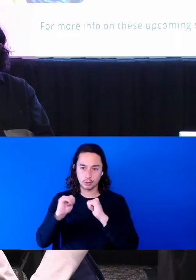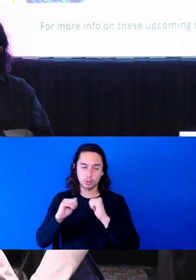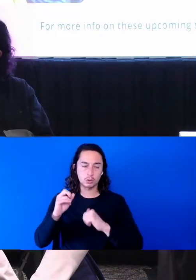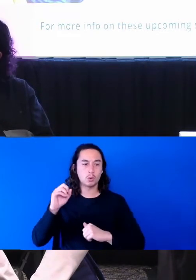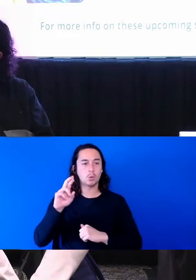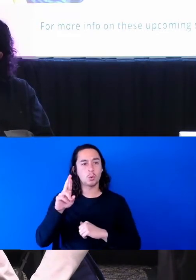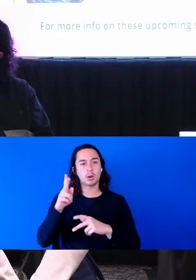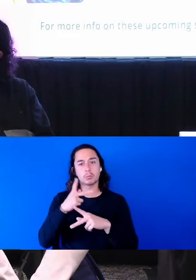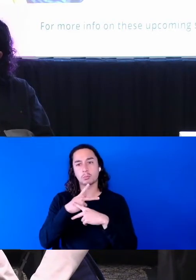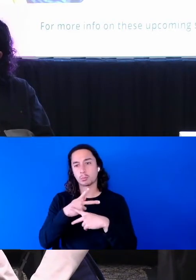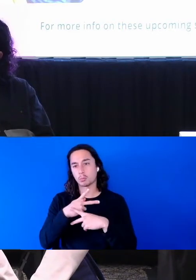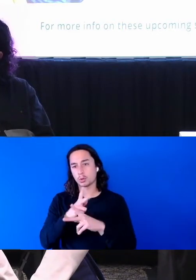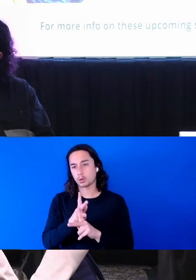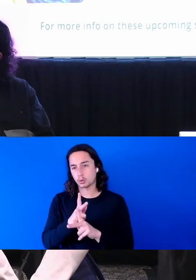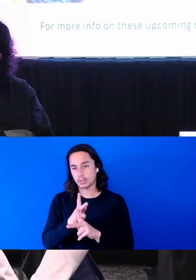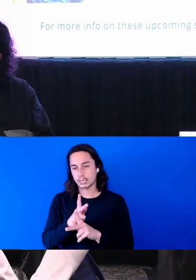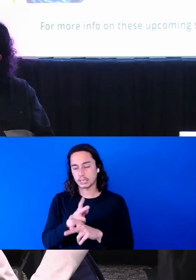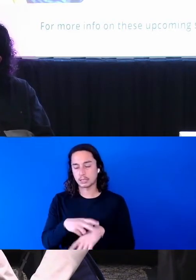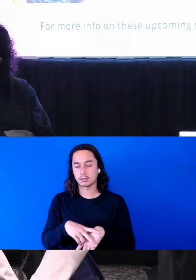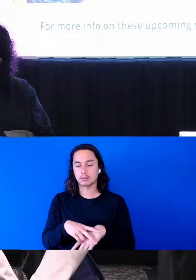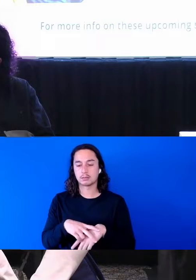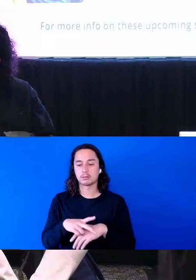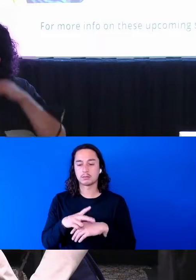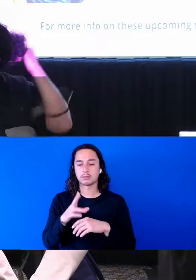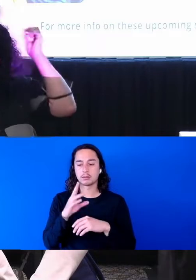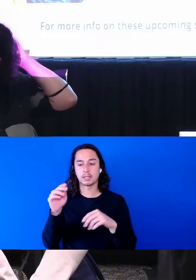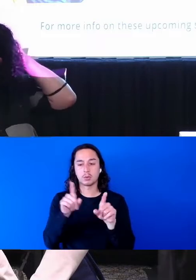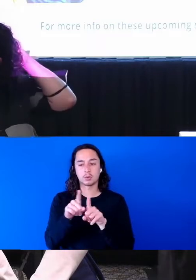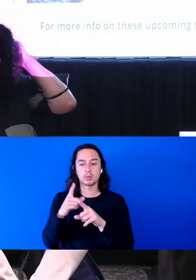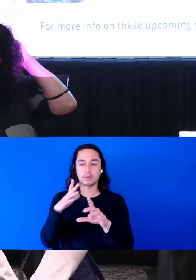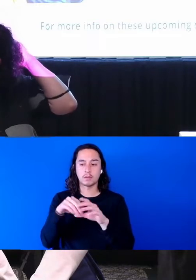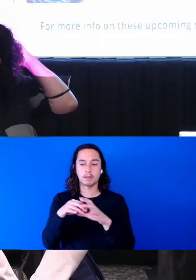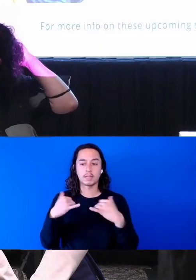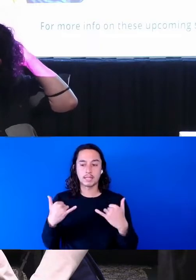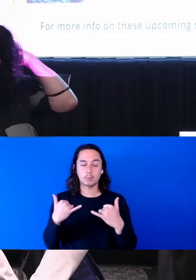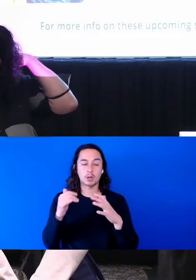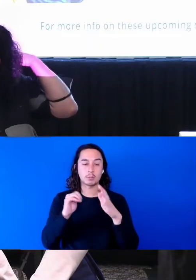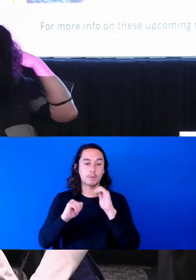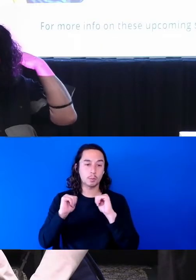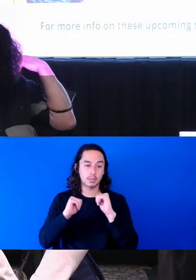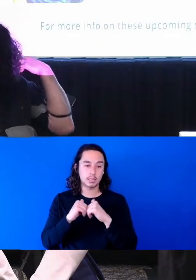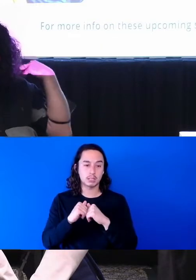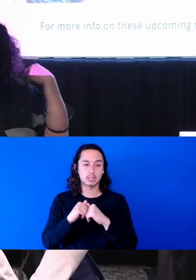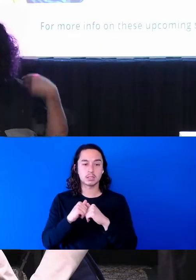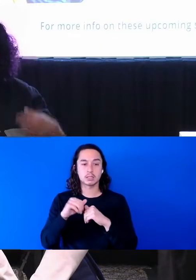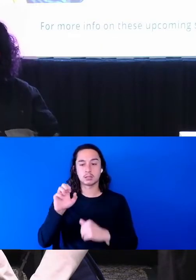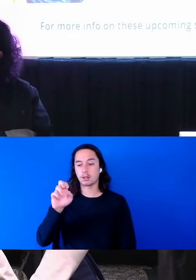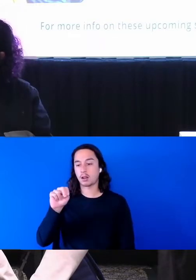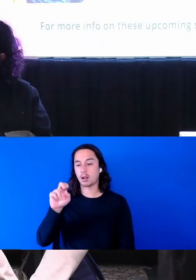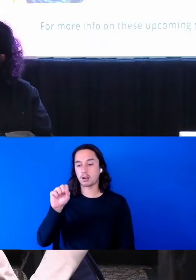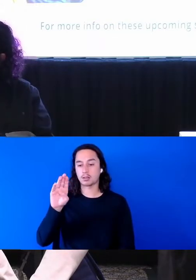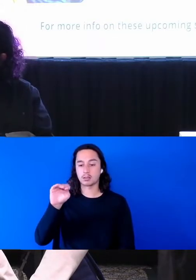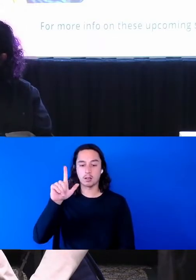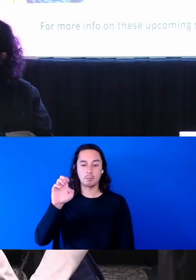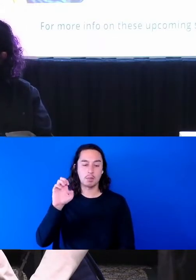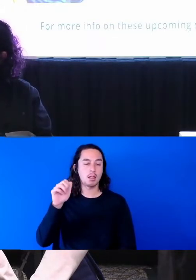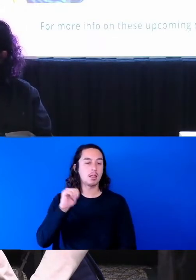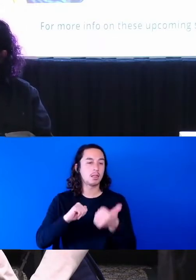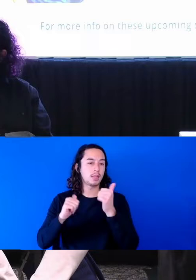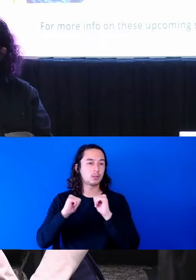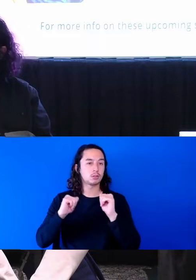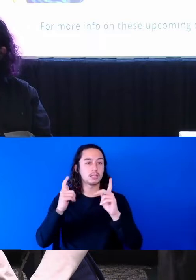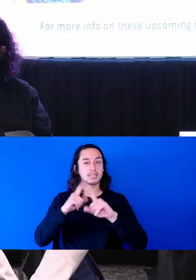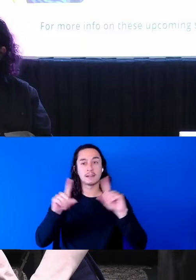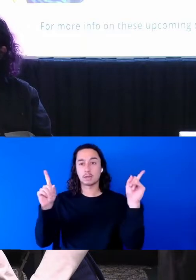producing instead of presenting theater, and then also being involved in contemporary performance and ensemble theater, it seems to me that the difference is actually the